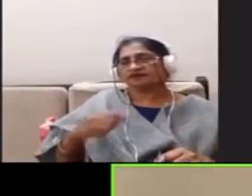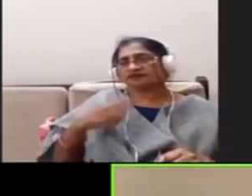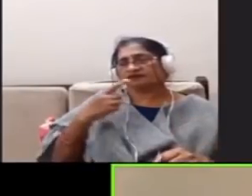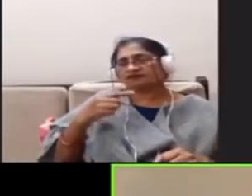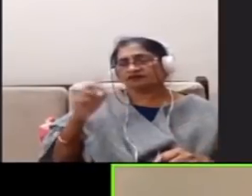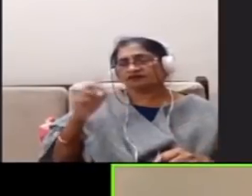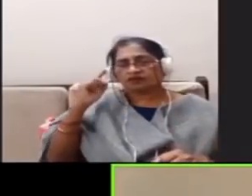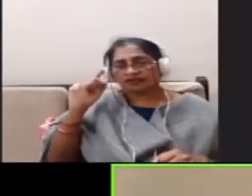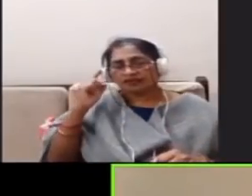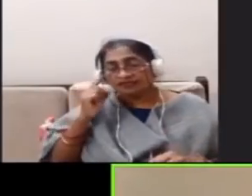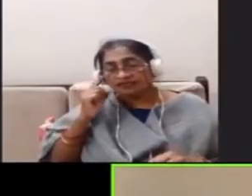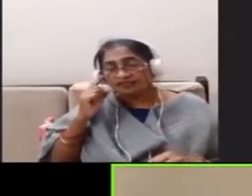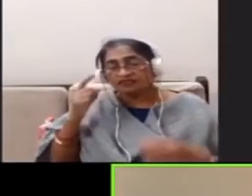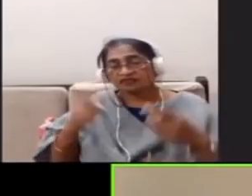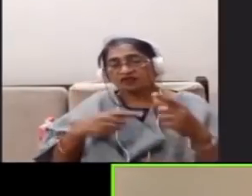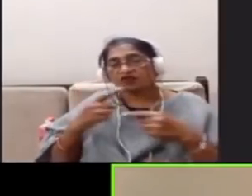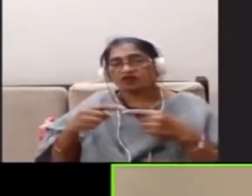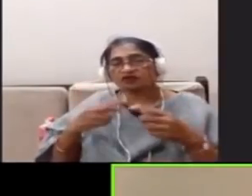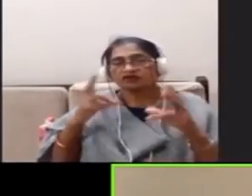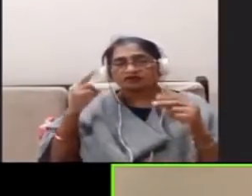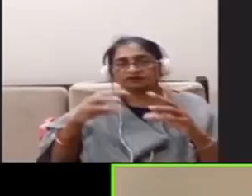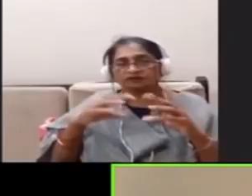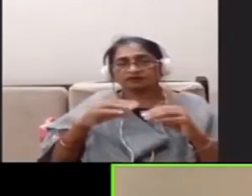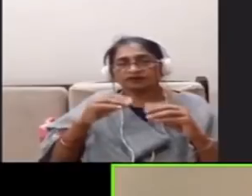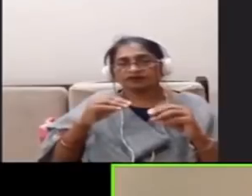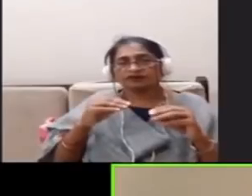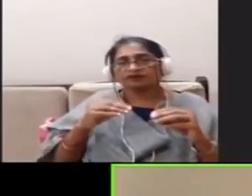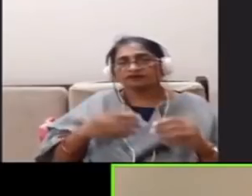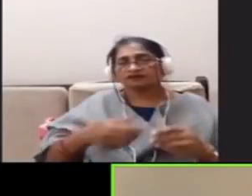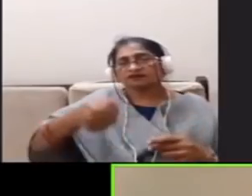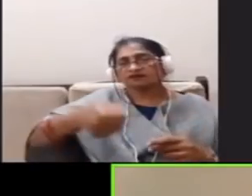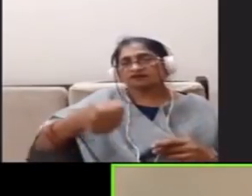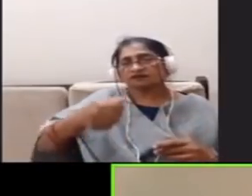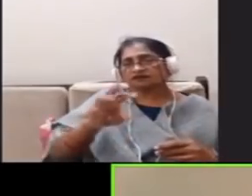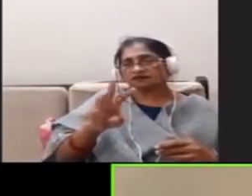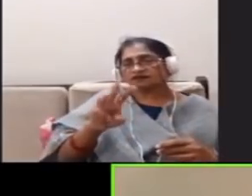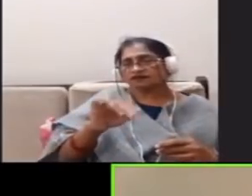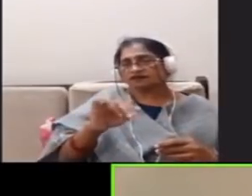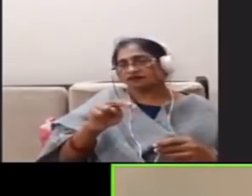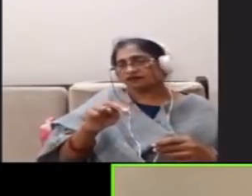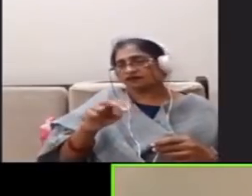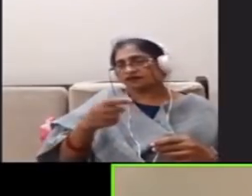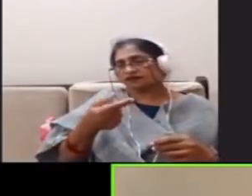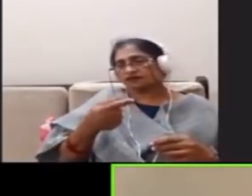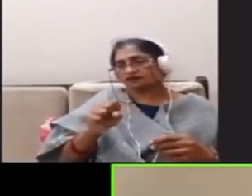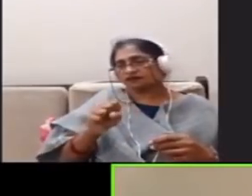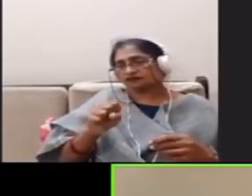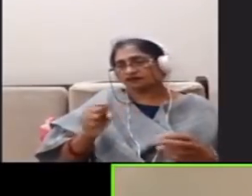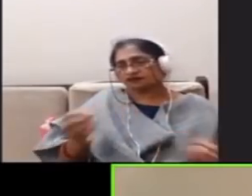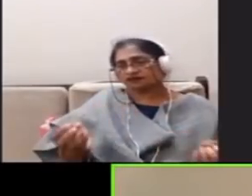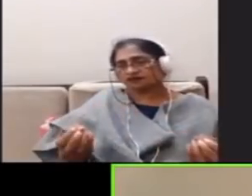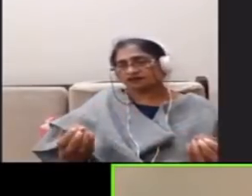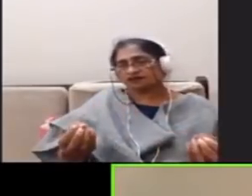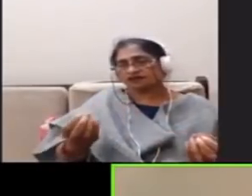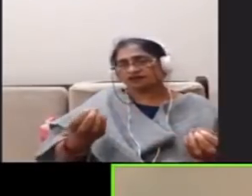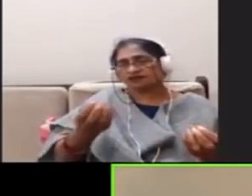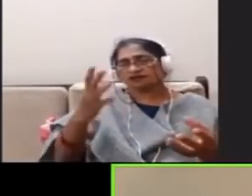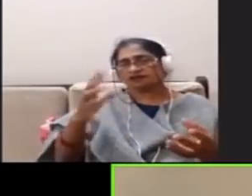to be present, and I want to congratulate Wings Unlimited for starting this new